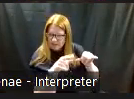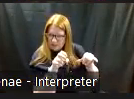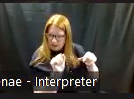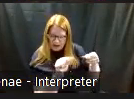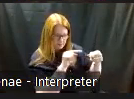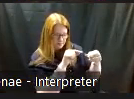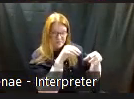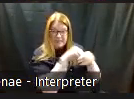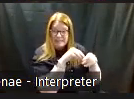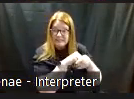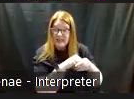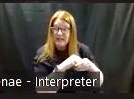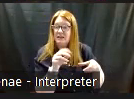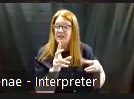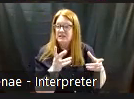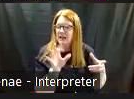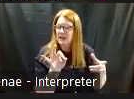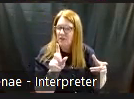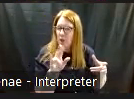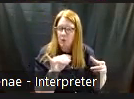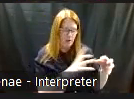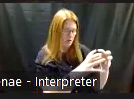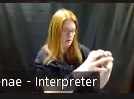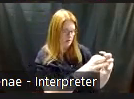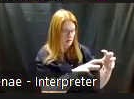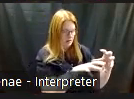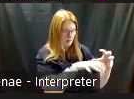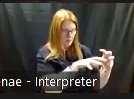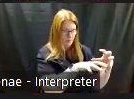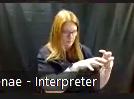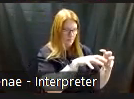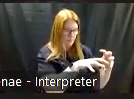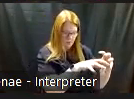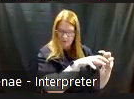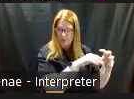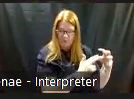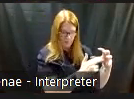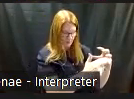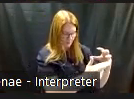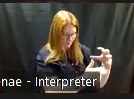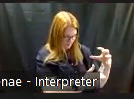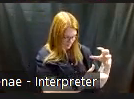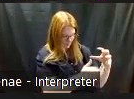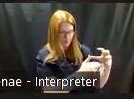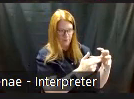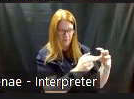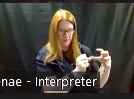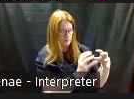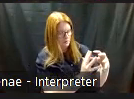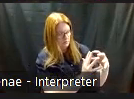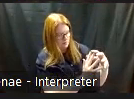fluid, and the sound vibrations make this fluid ripple, which creates waves. Hair-like structures